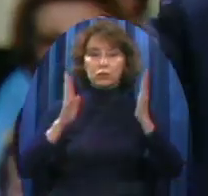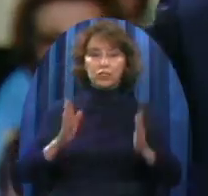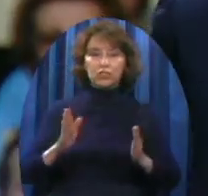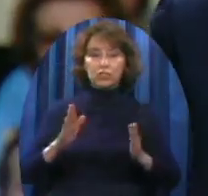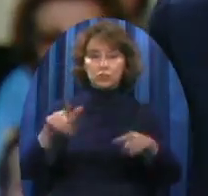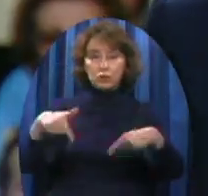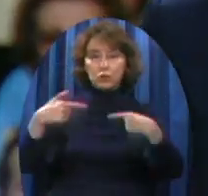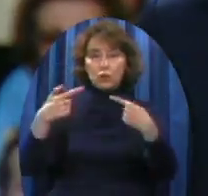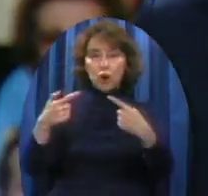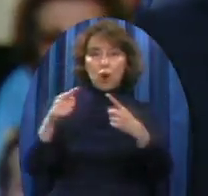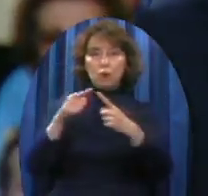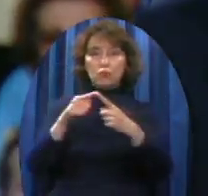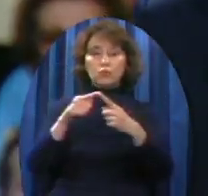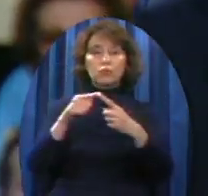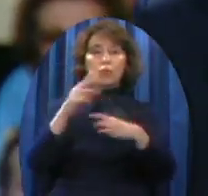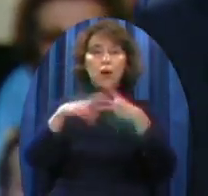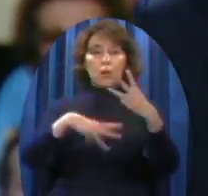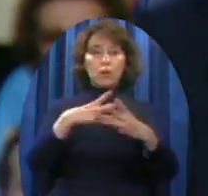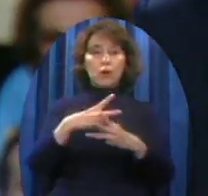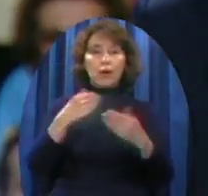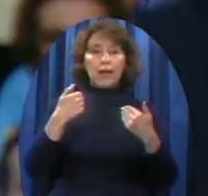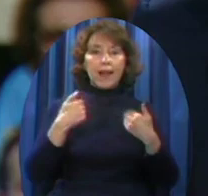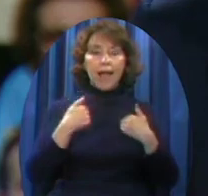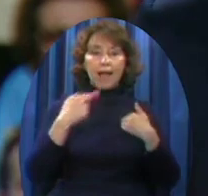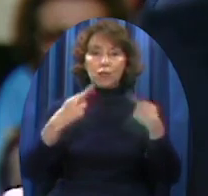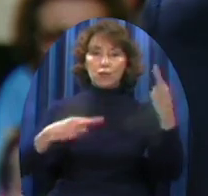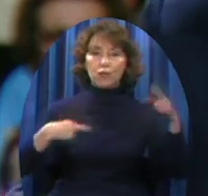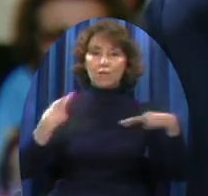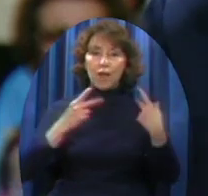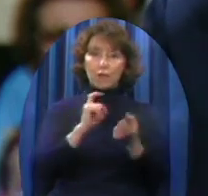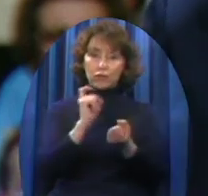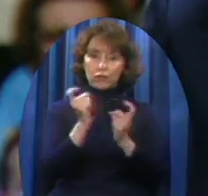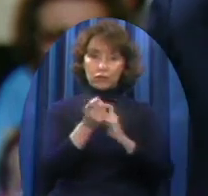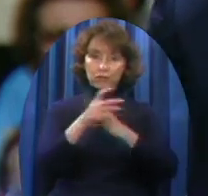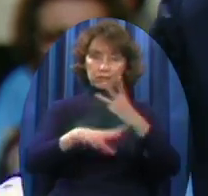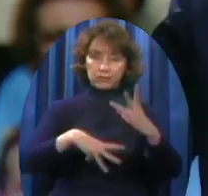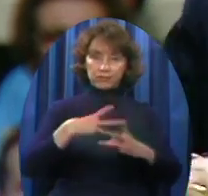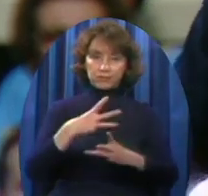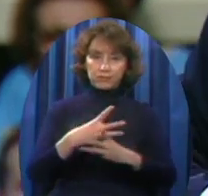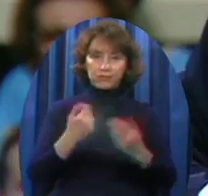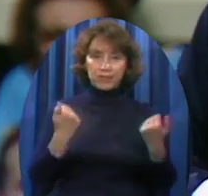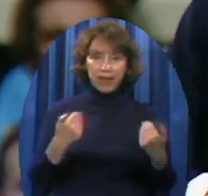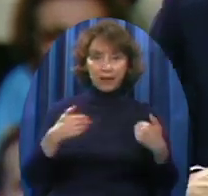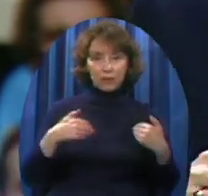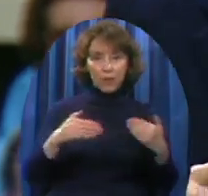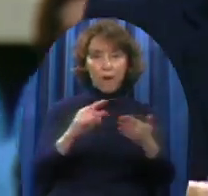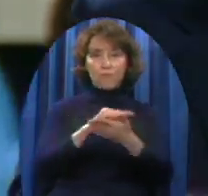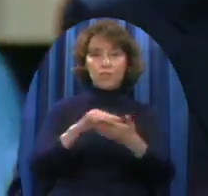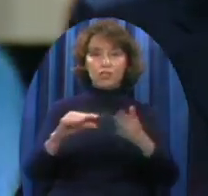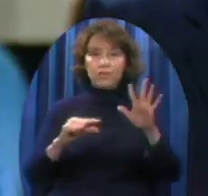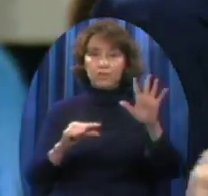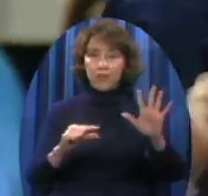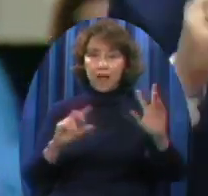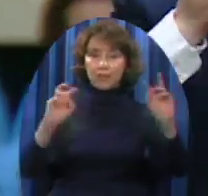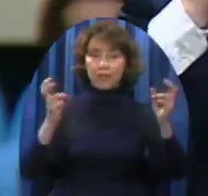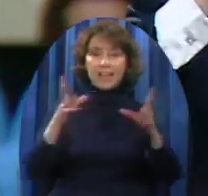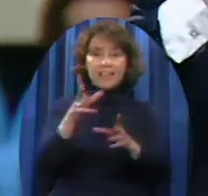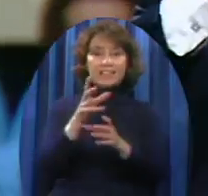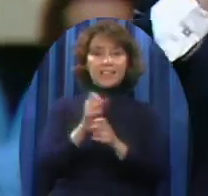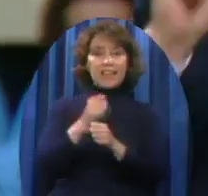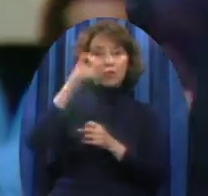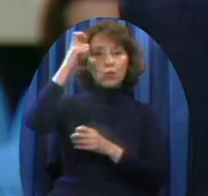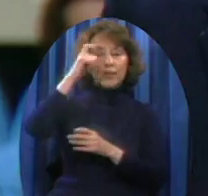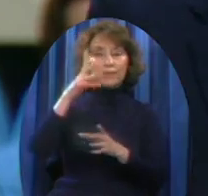world and have a Holy Ghost revival in the process. Well, let's go on now. Verse 5, get wisdom,